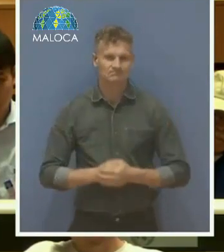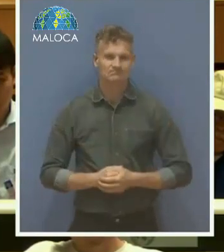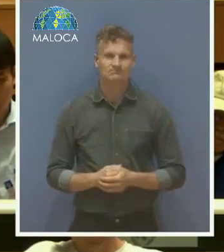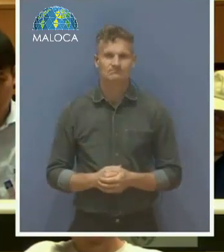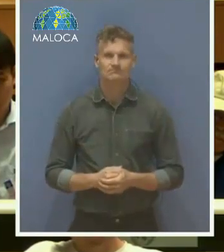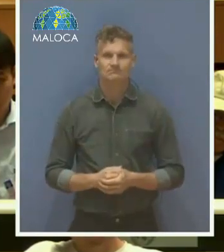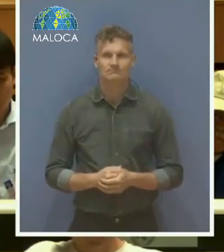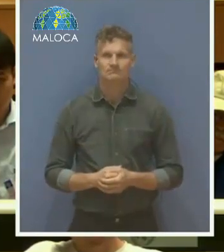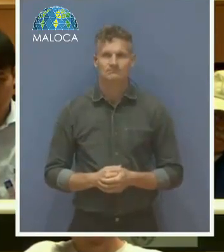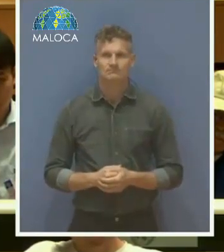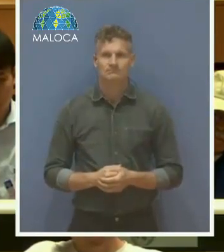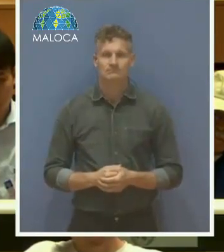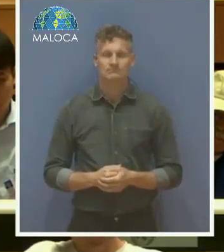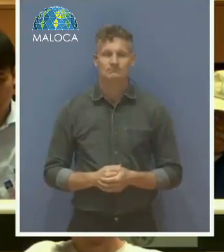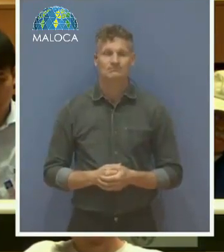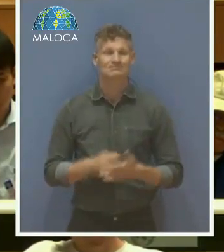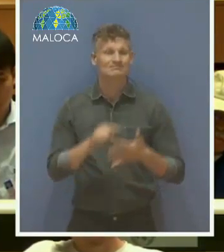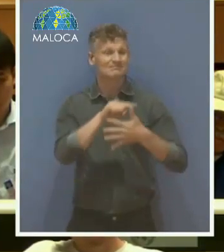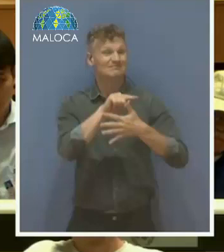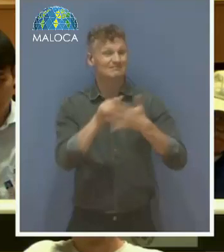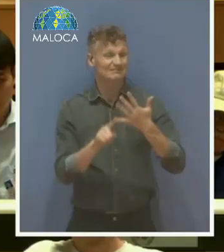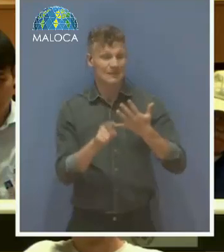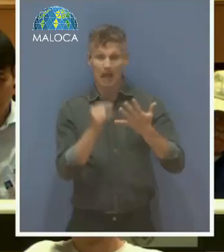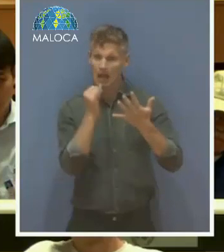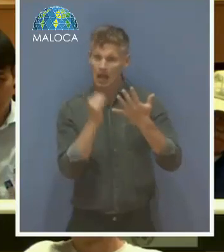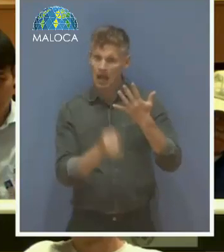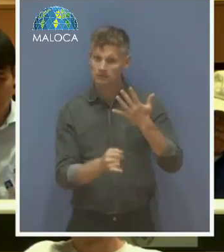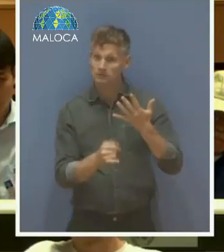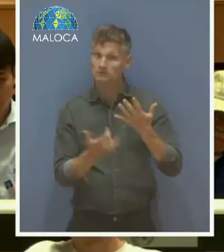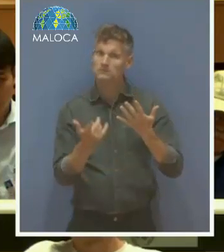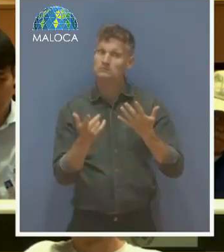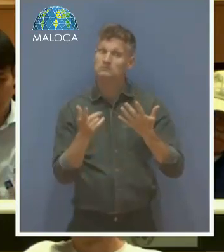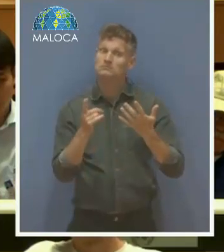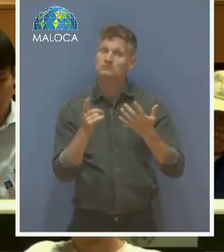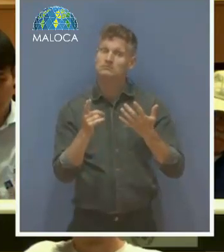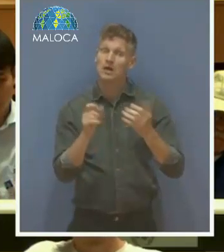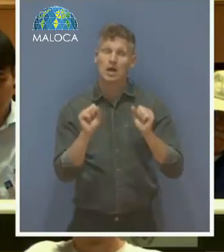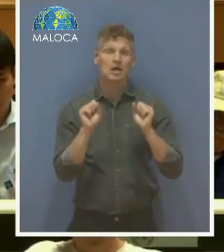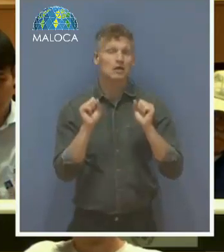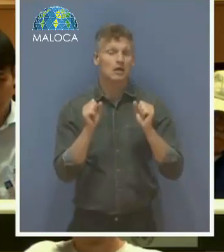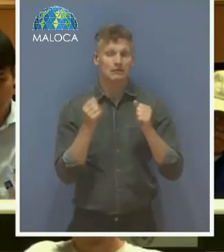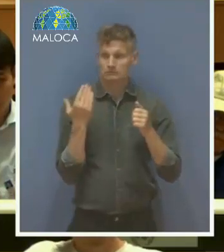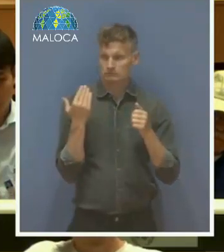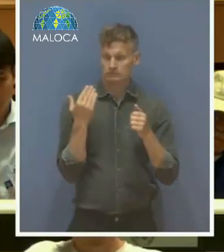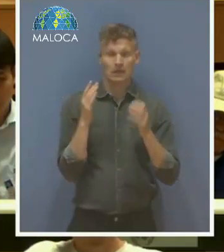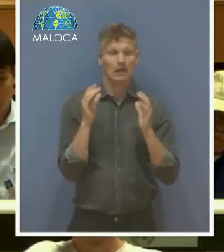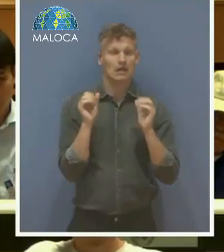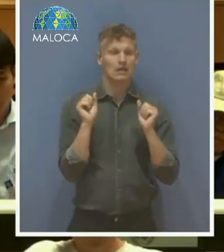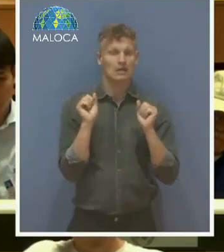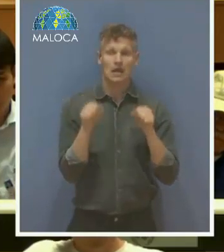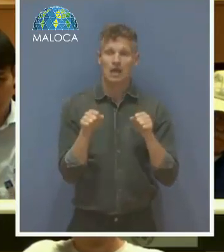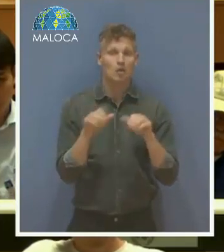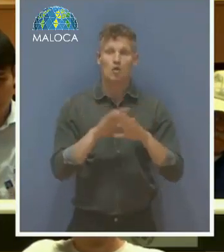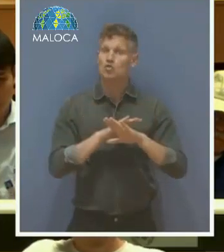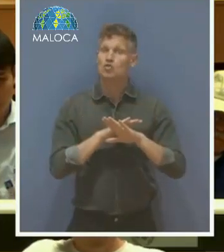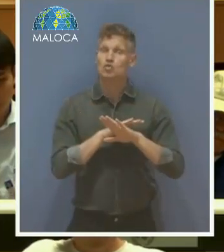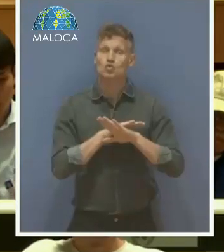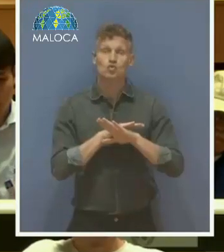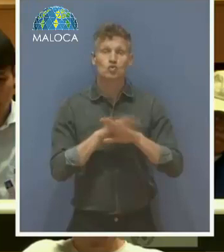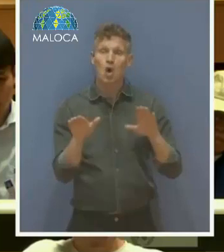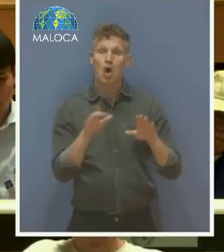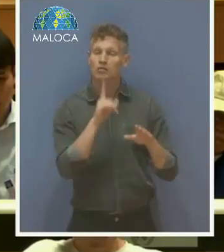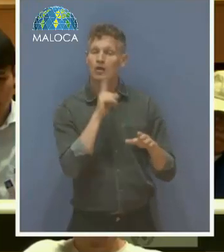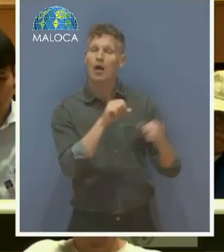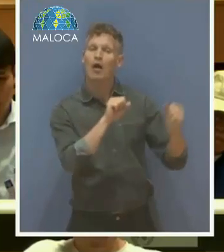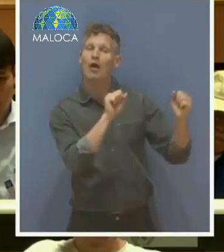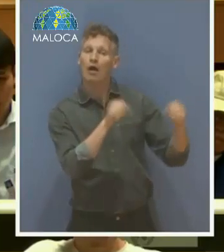The final request could be adopted without consultation of the indigenous peoples, as we